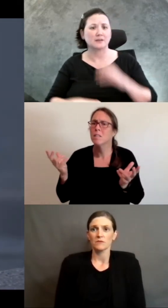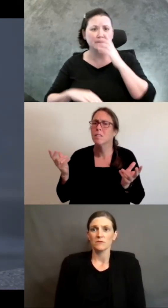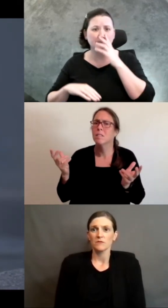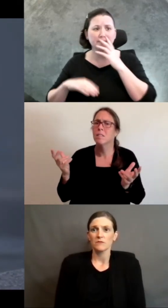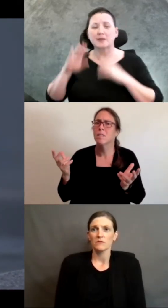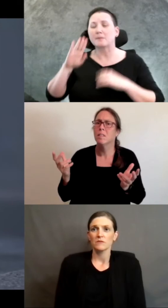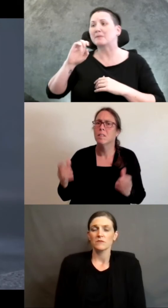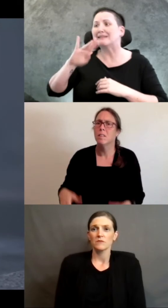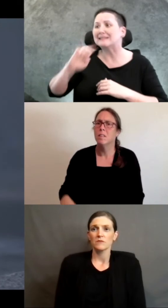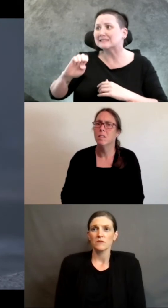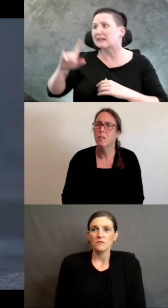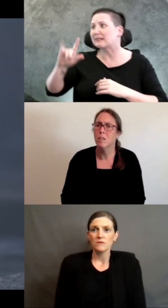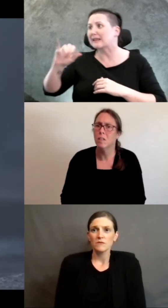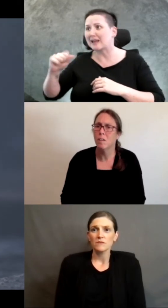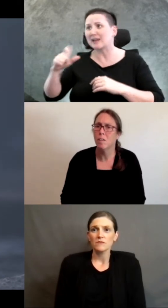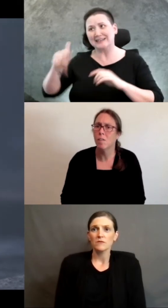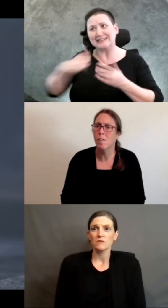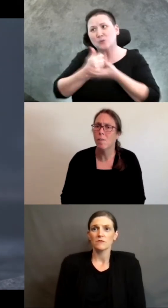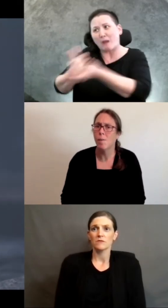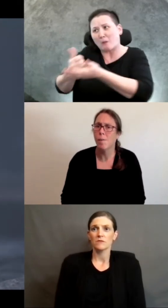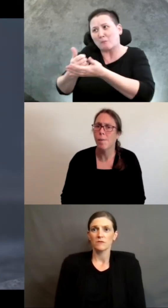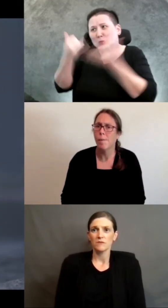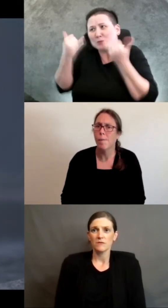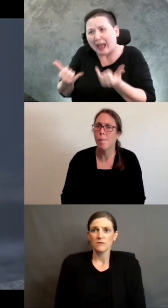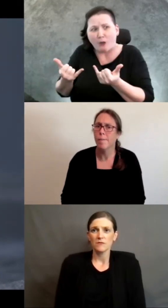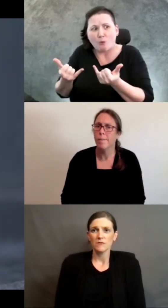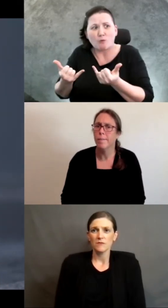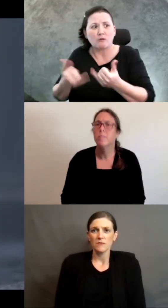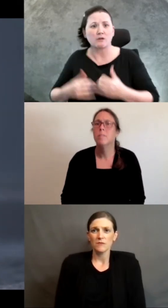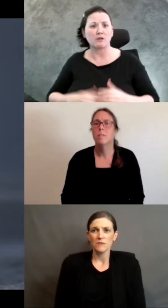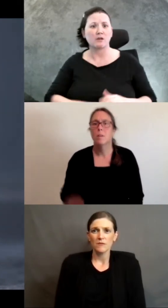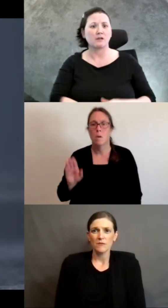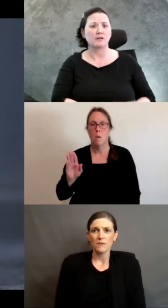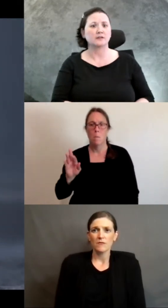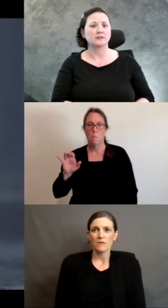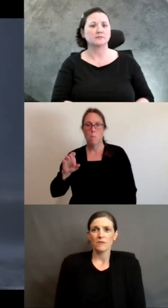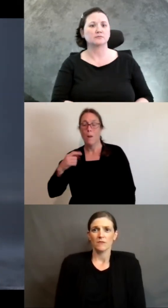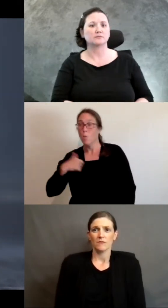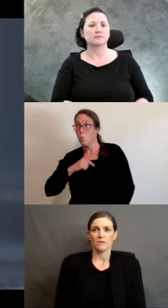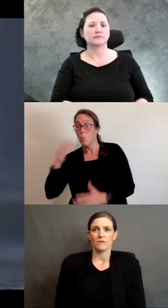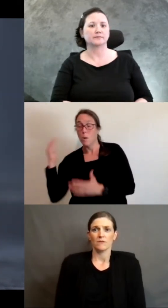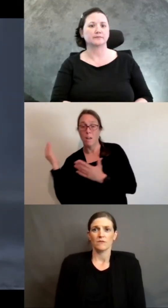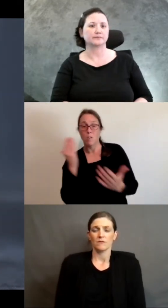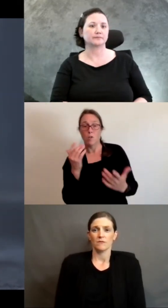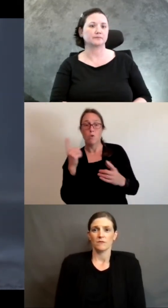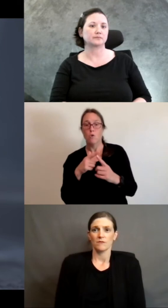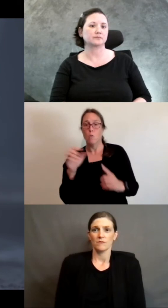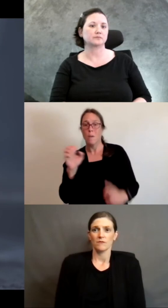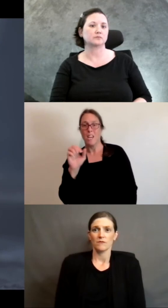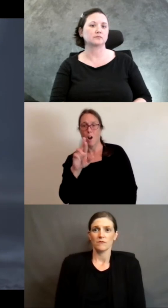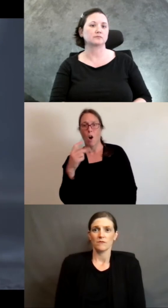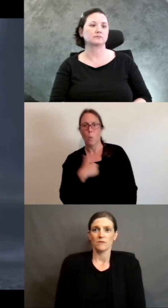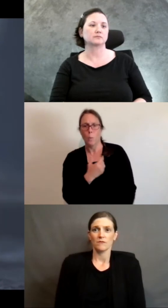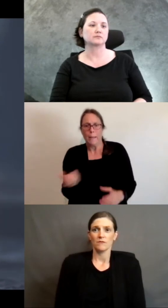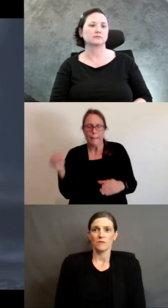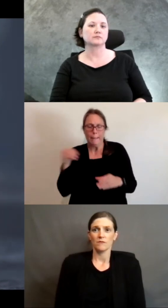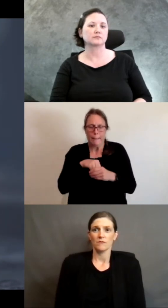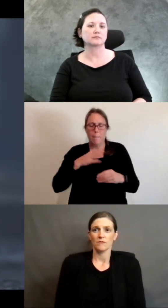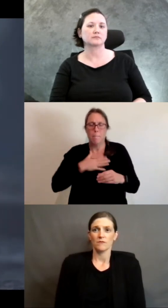need to get you some help. Now! Let's get them to the emergency room. We can take my mini pod. And then maybe